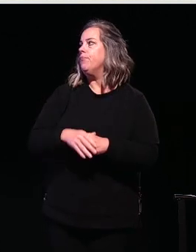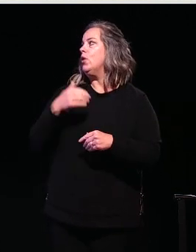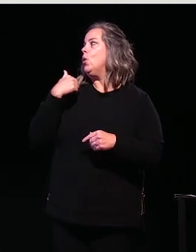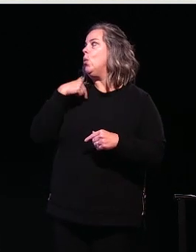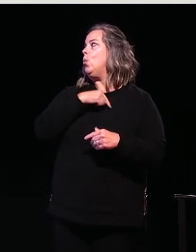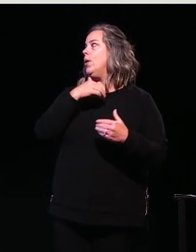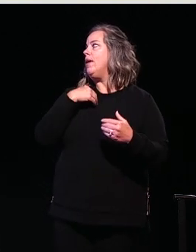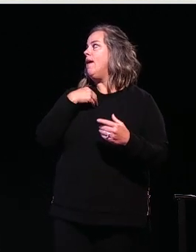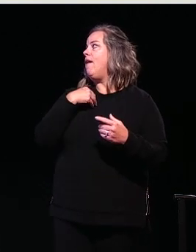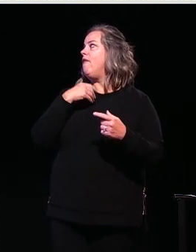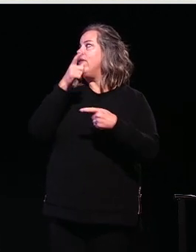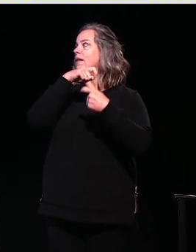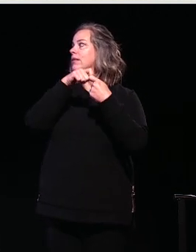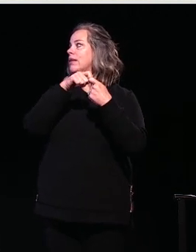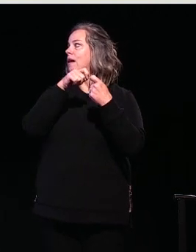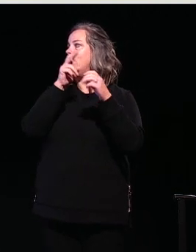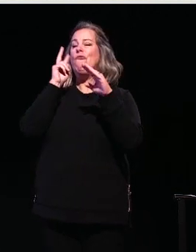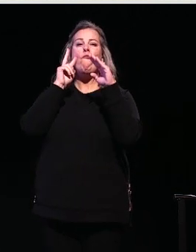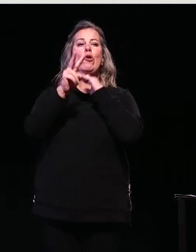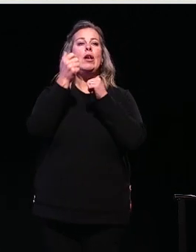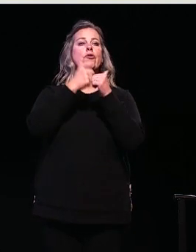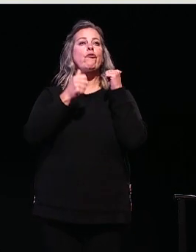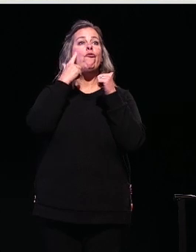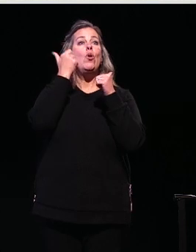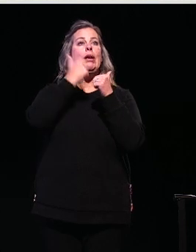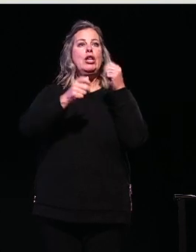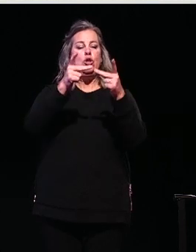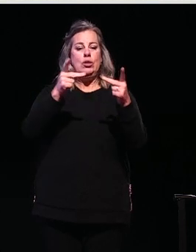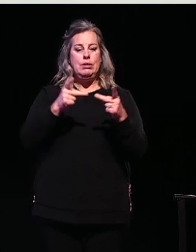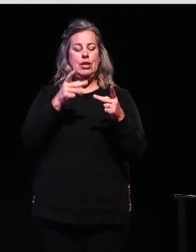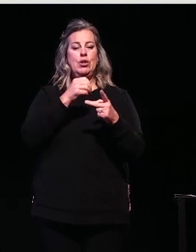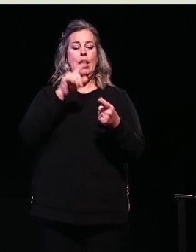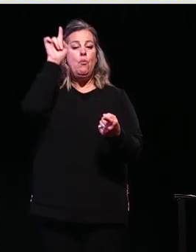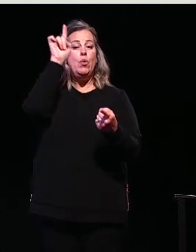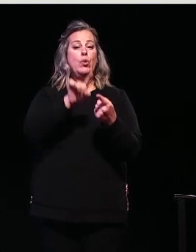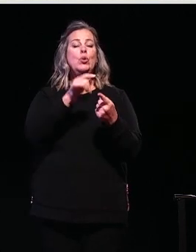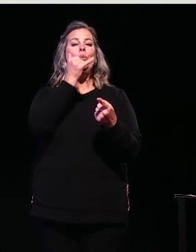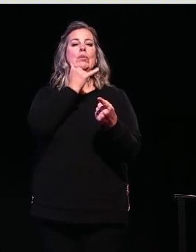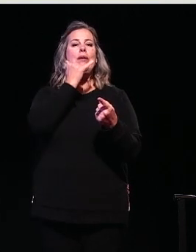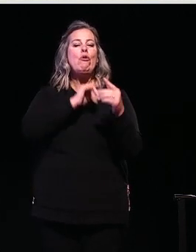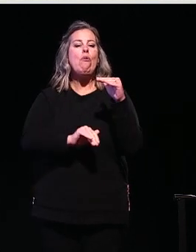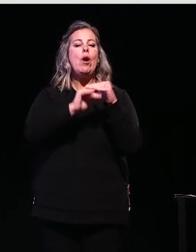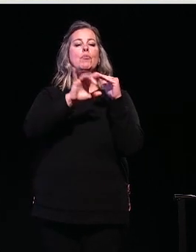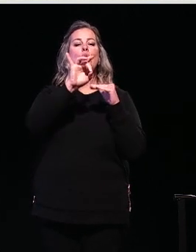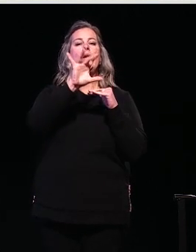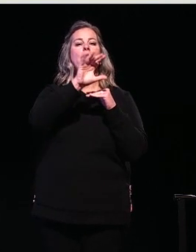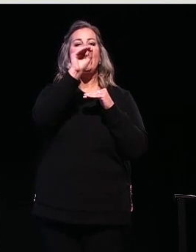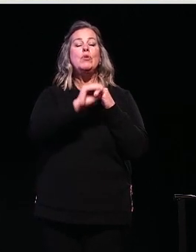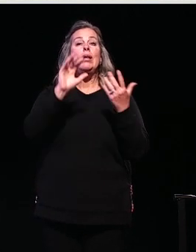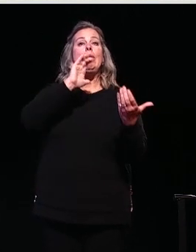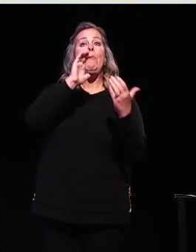forecasts for each individual weather station. In doing so, we reduce the error up to 85% compared to the National Weather